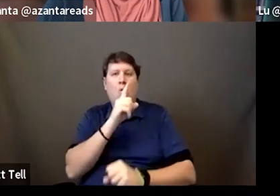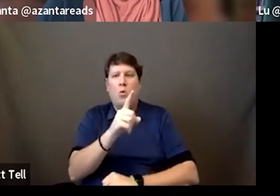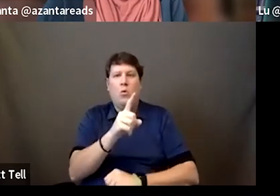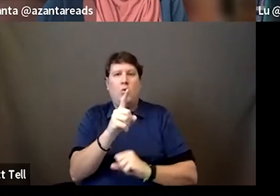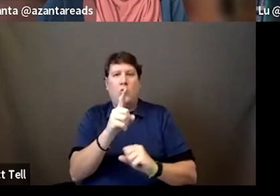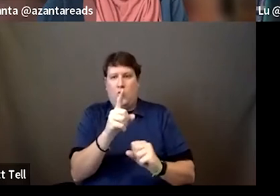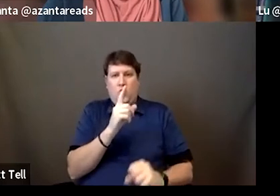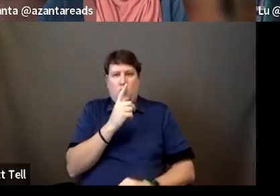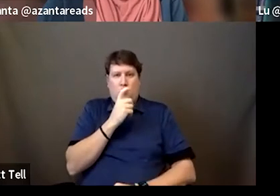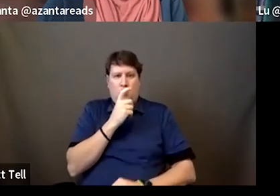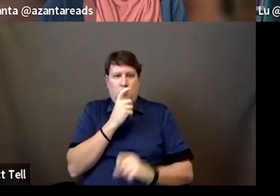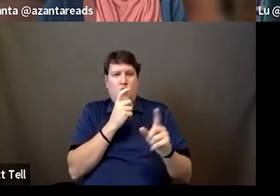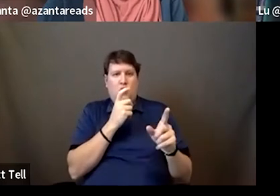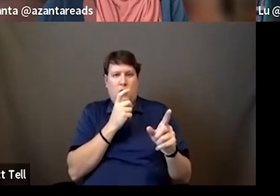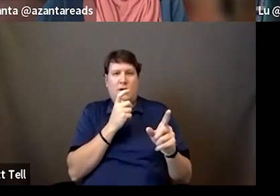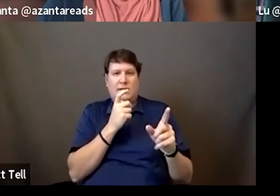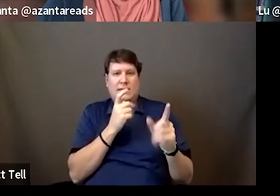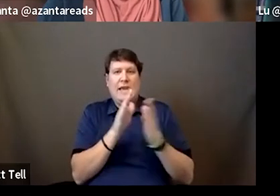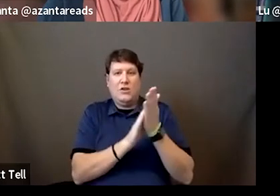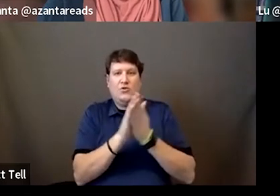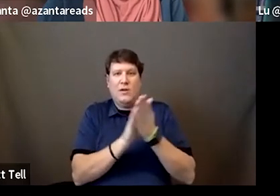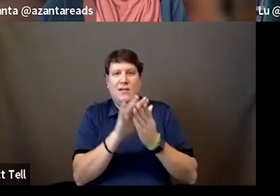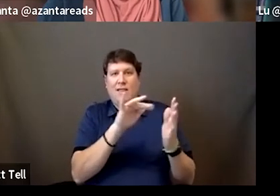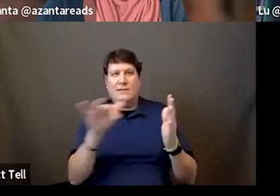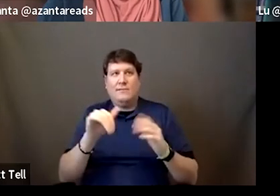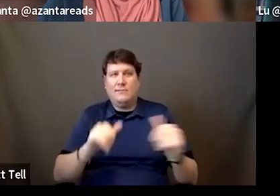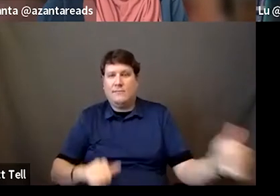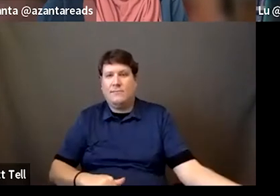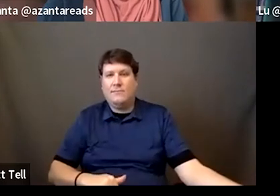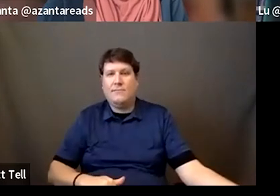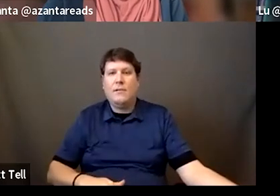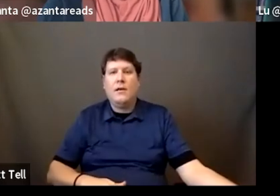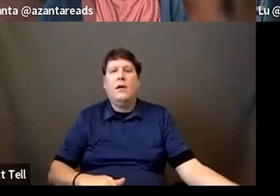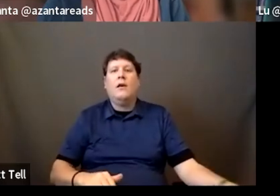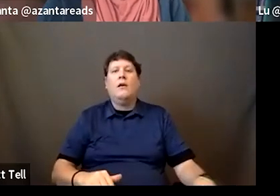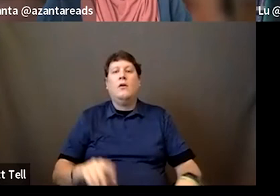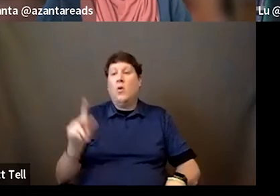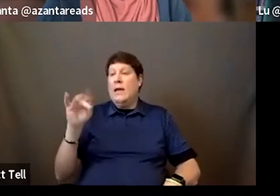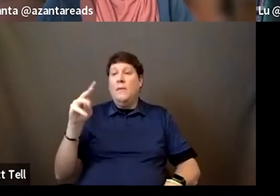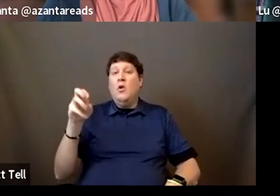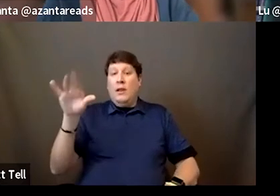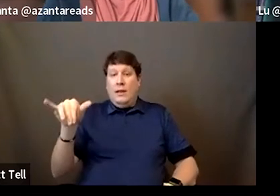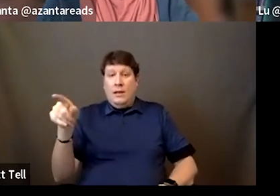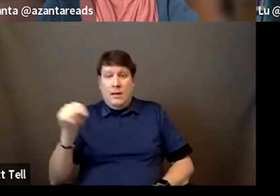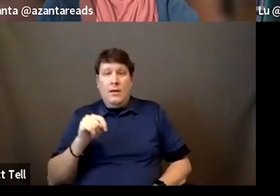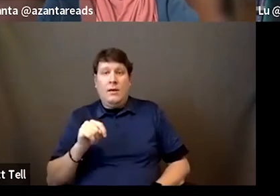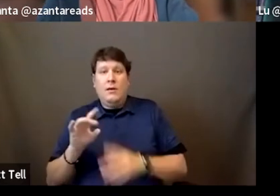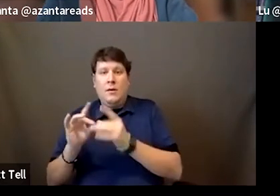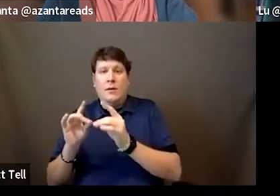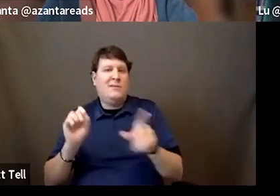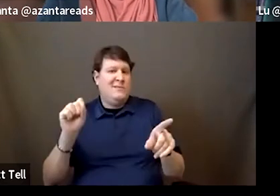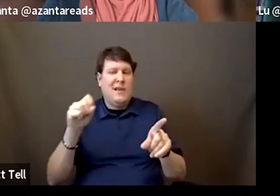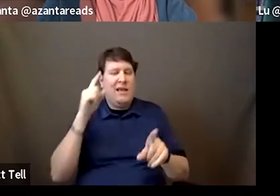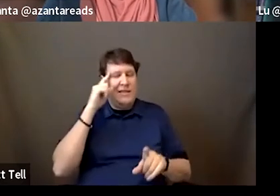Kimberly, we haven't heard from you, so we'd love to hear what your thoughts are. I think everyone made really amazing points, and I just like